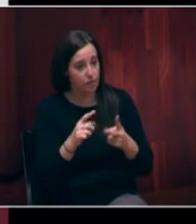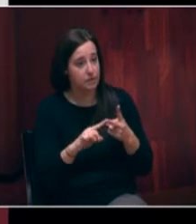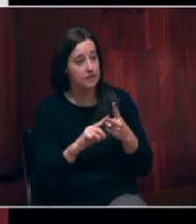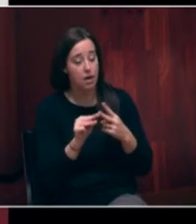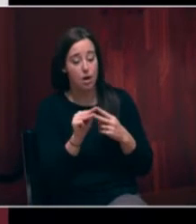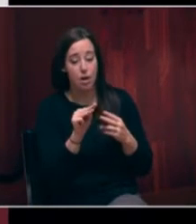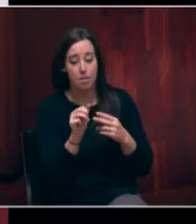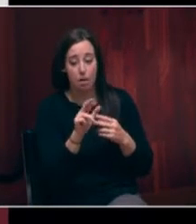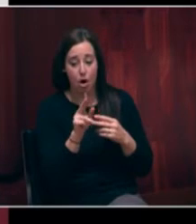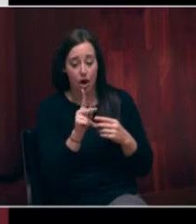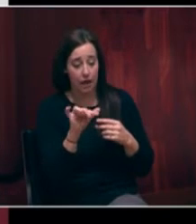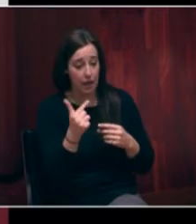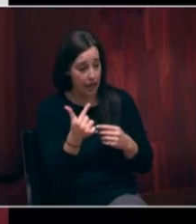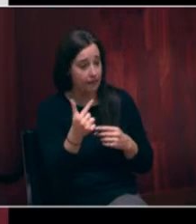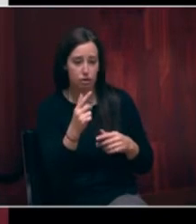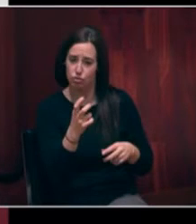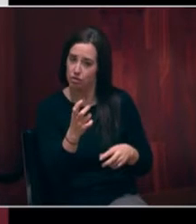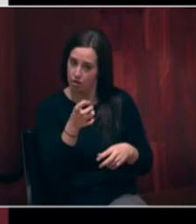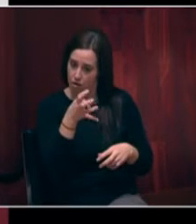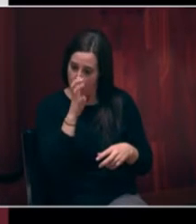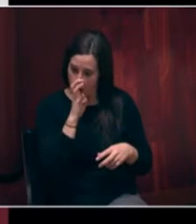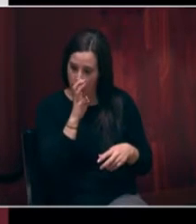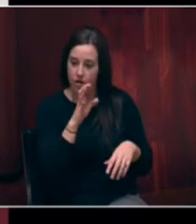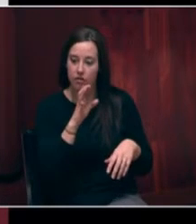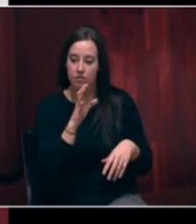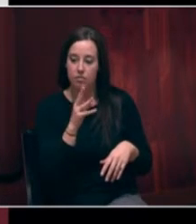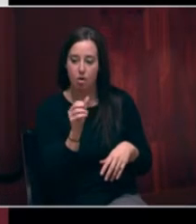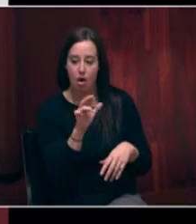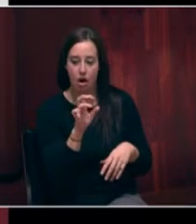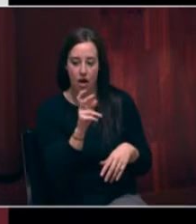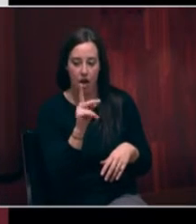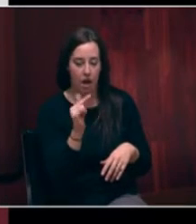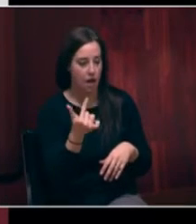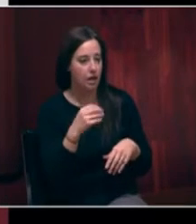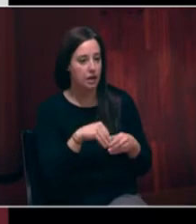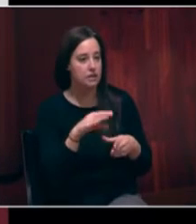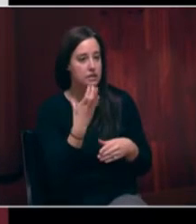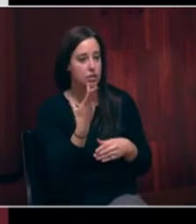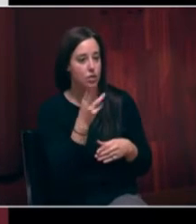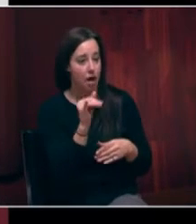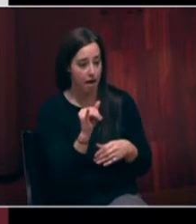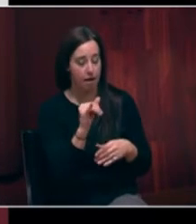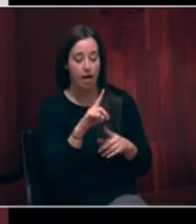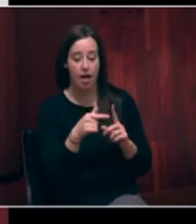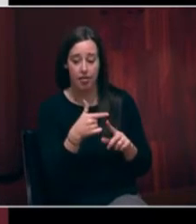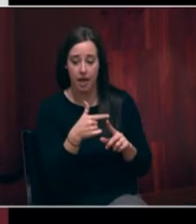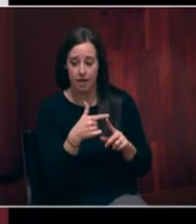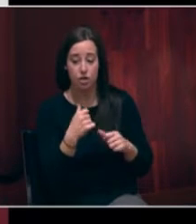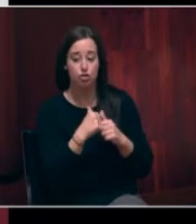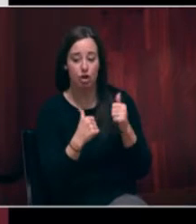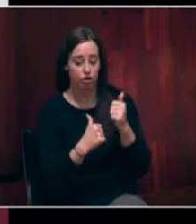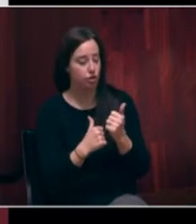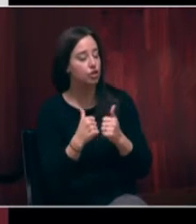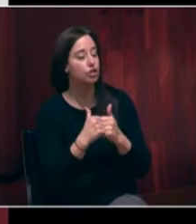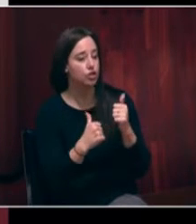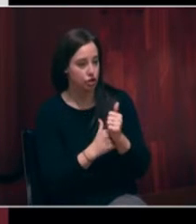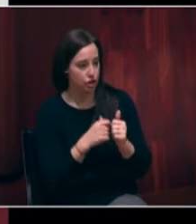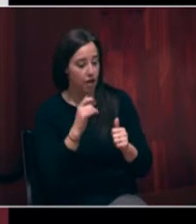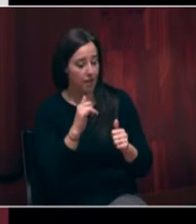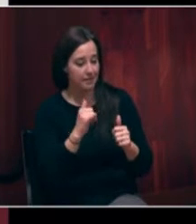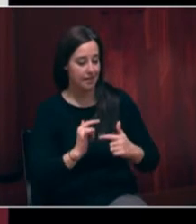marking requirement in the CUI program. I'm going to show you what that looks like. Then we're going to take you to destruction. Of course, this is going to take you through the life cycle of the